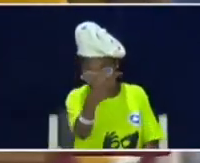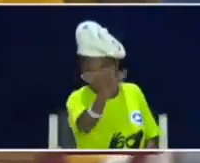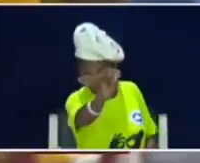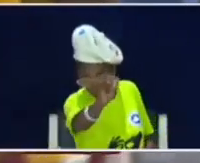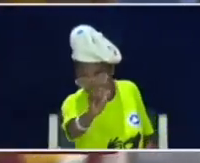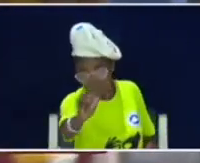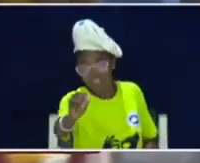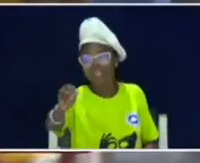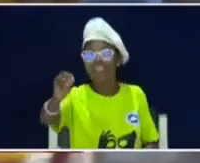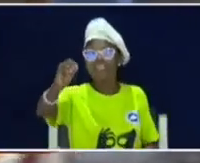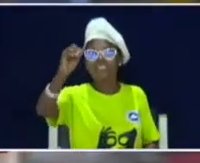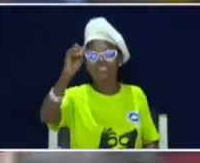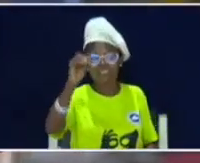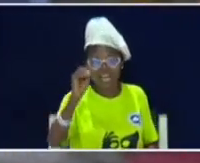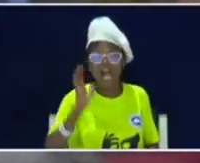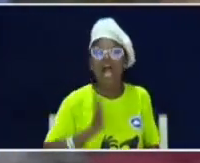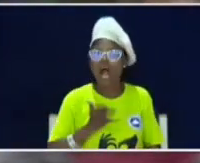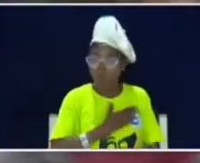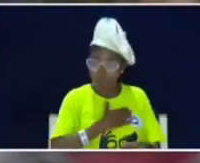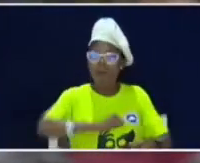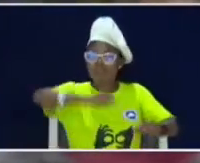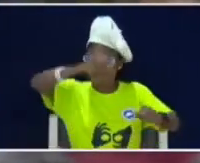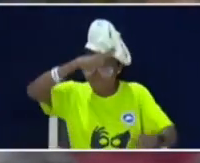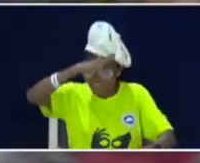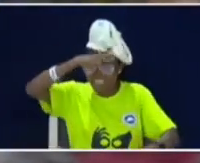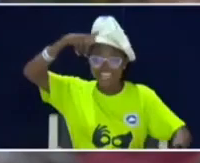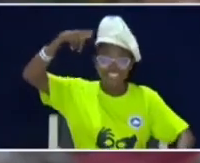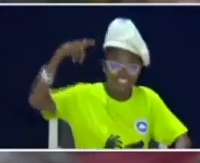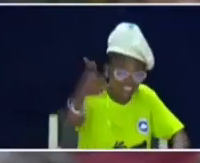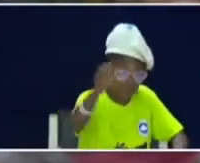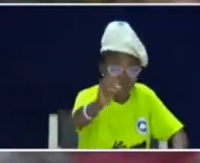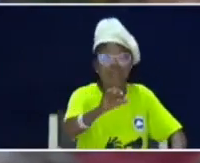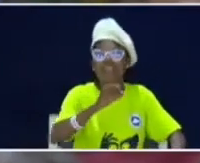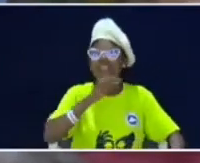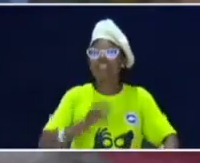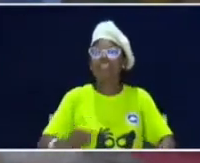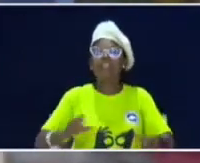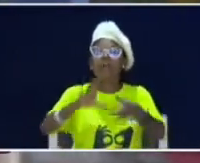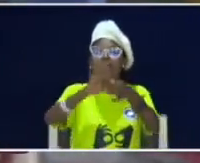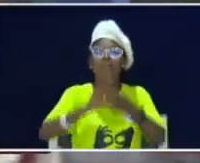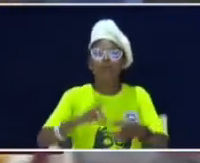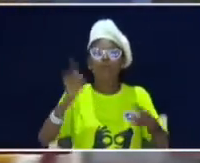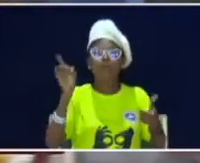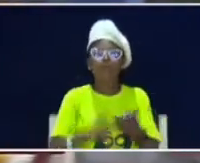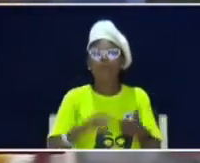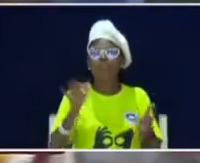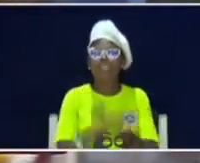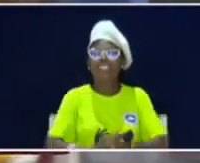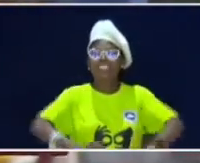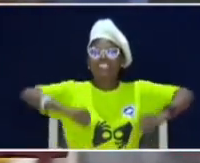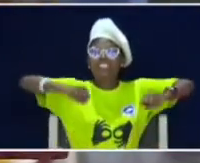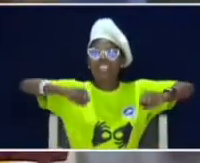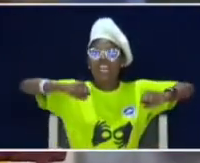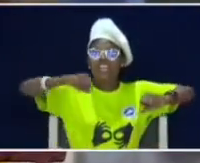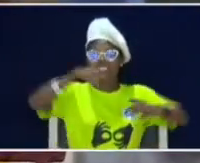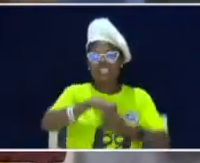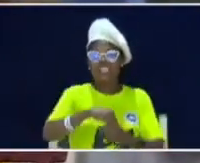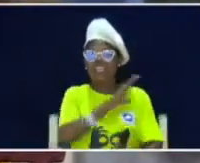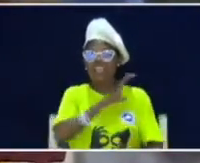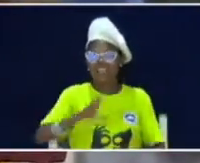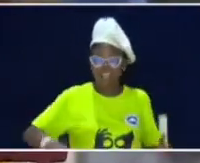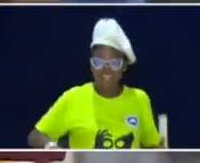Our father, Daddy Adeboye, belongs to the giant class. He is not an ordinary